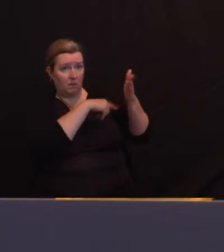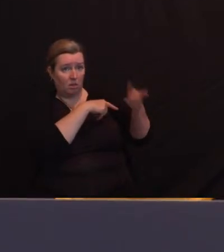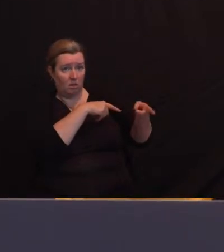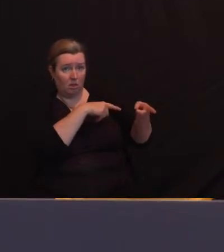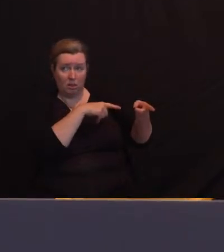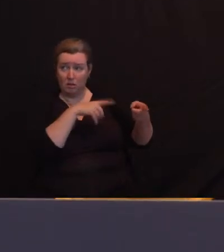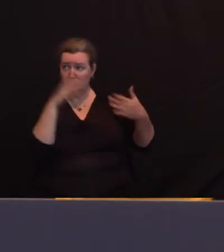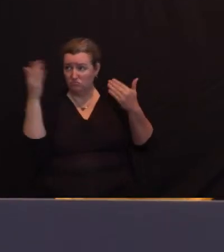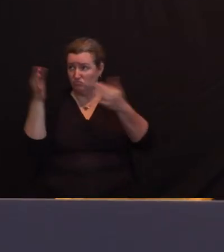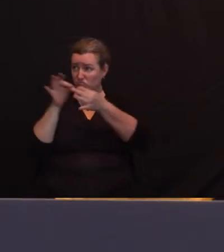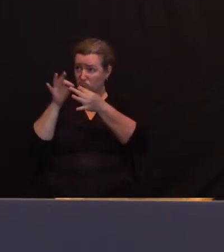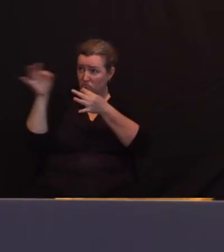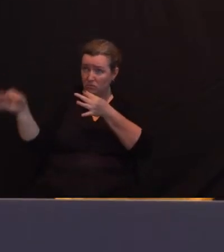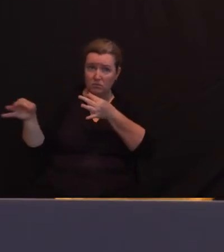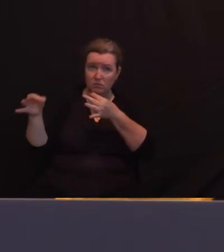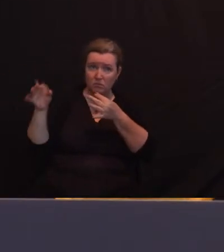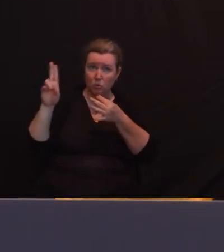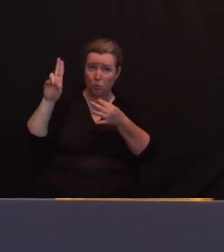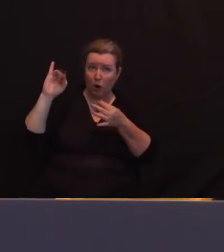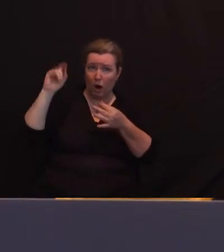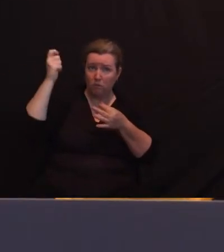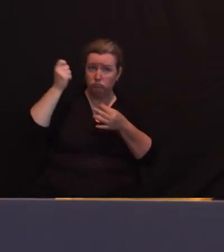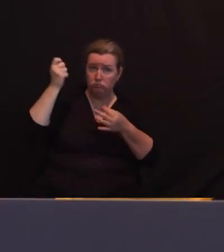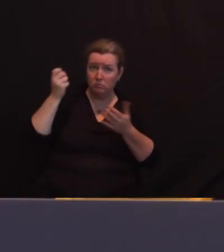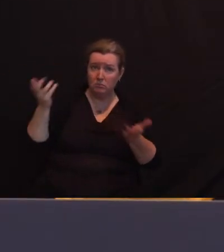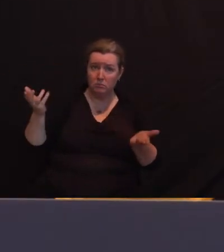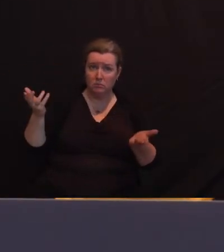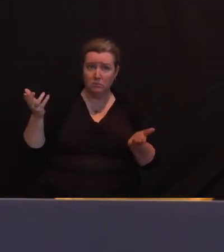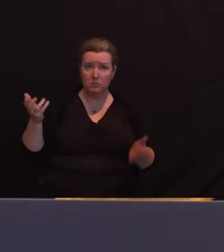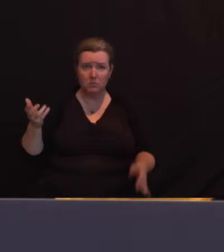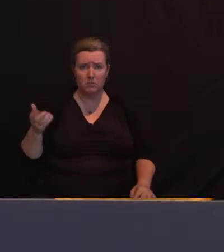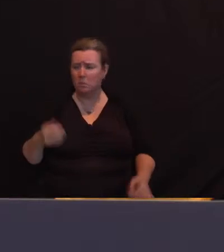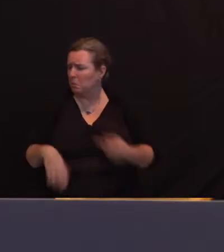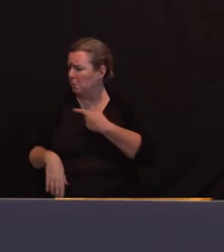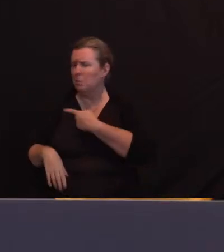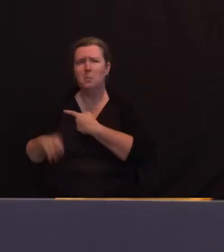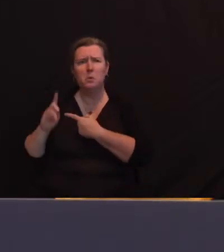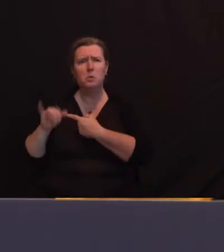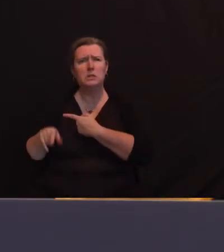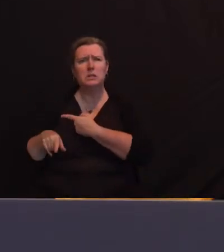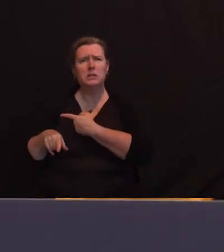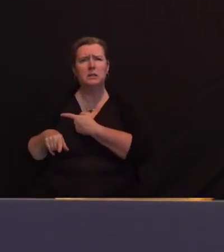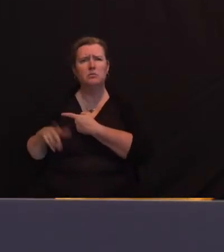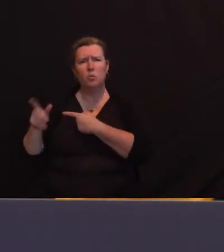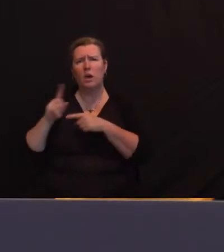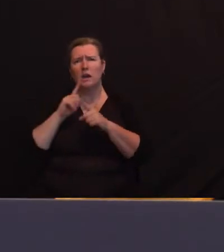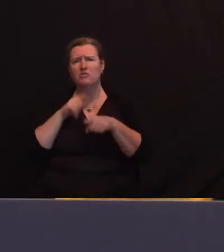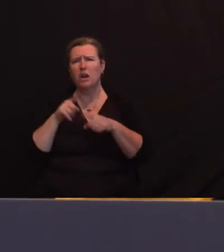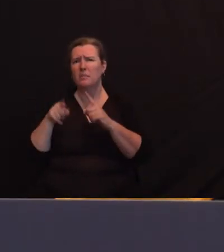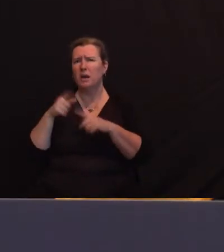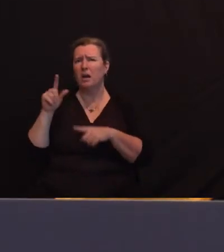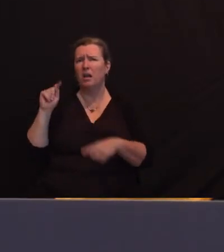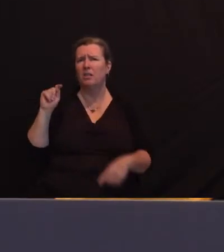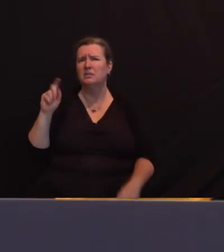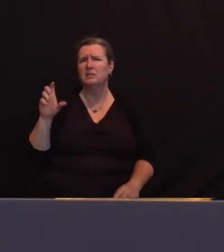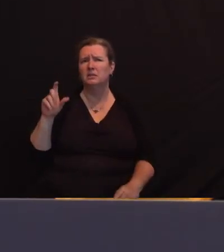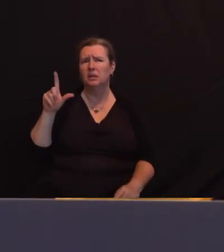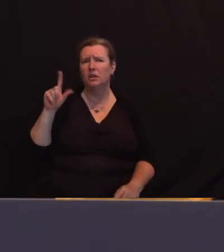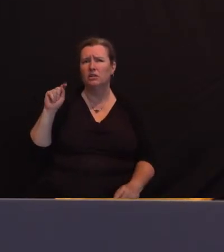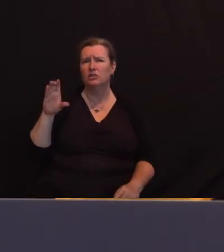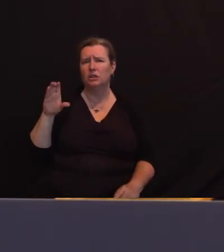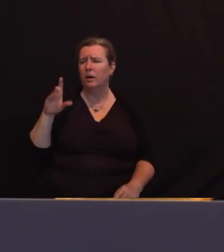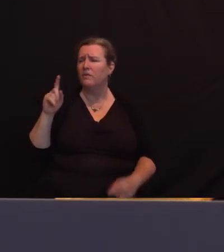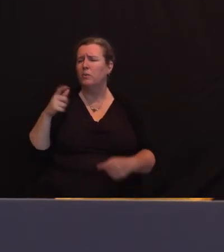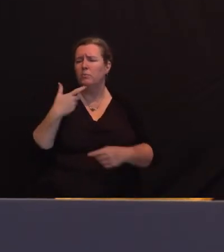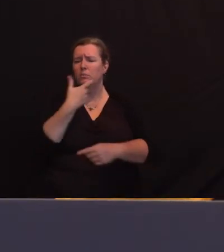Judy, I'll let you, if you don't mind, jump in on the long-term care booster, how that'll be administered, visitation, anything